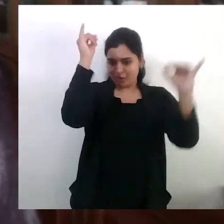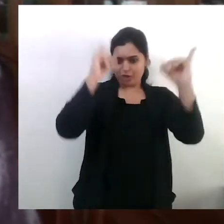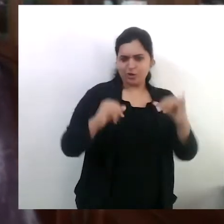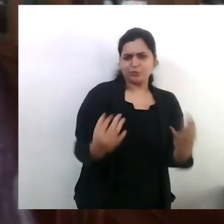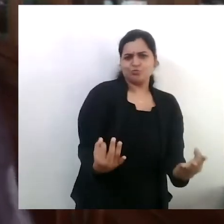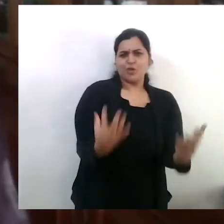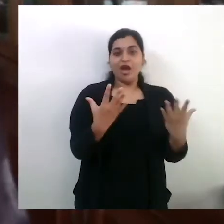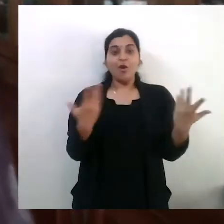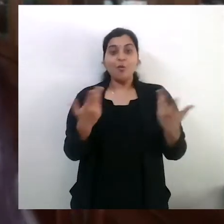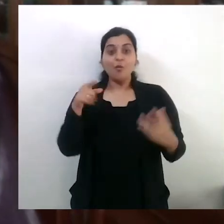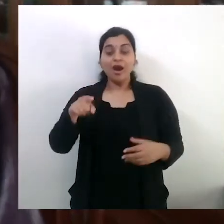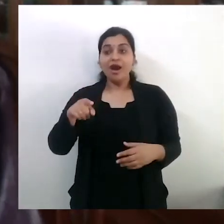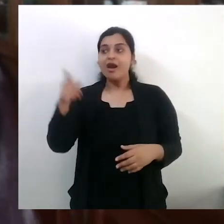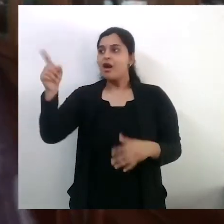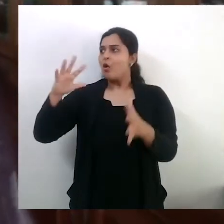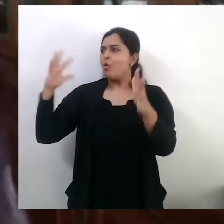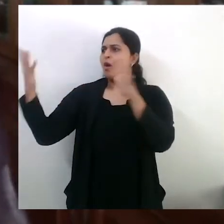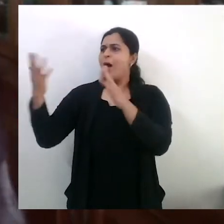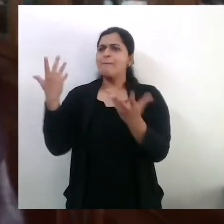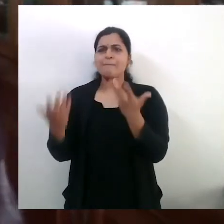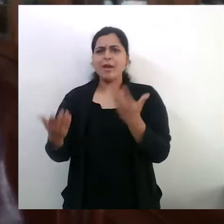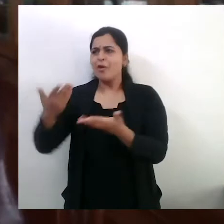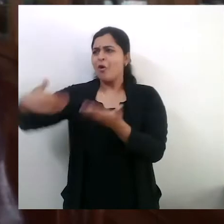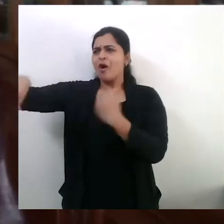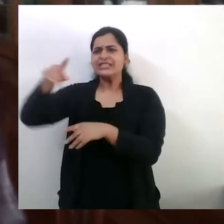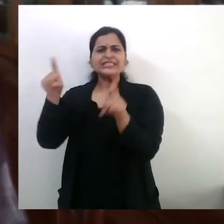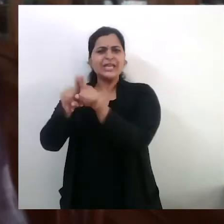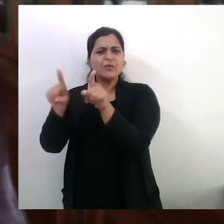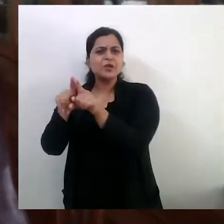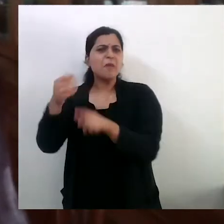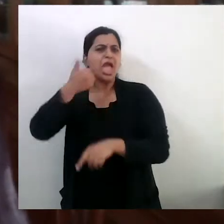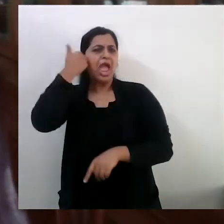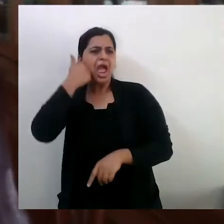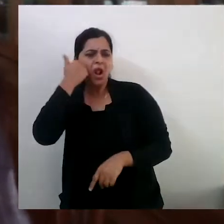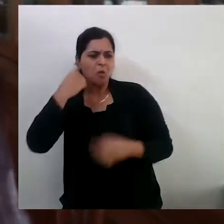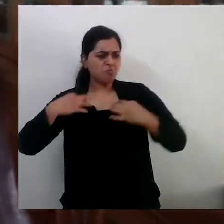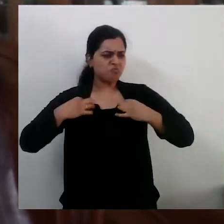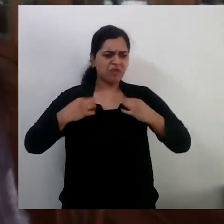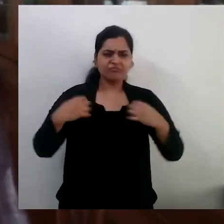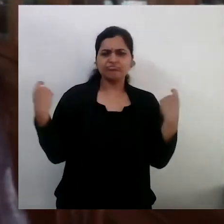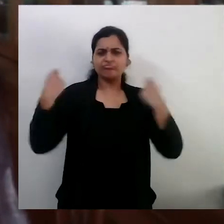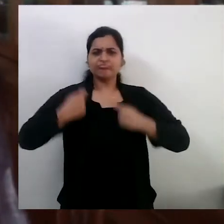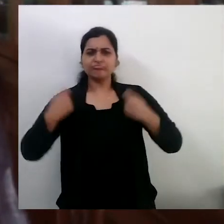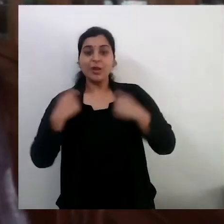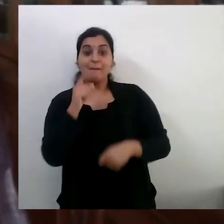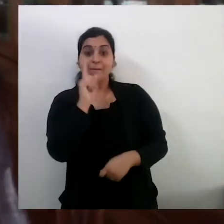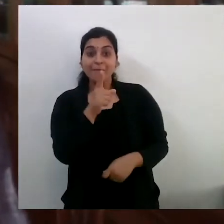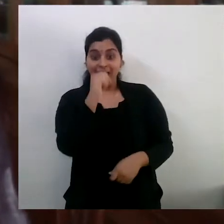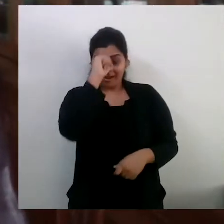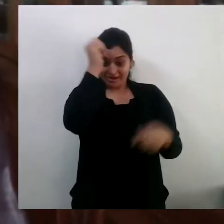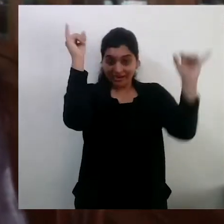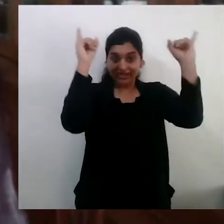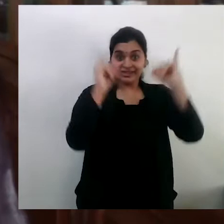wear yellow. For some reason, fortunately, India is the only country which is